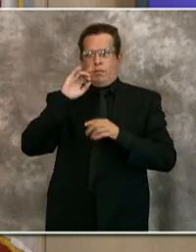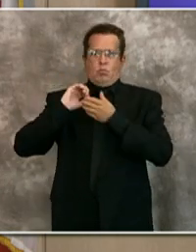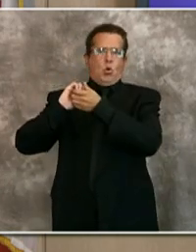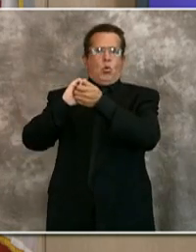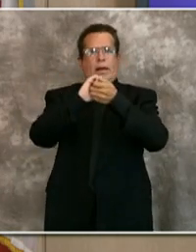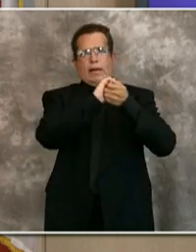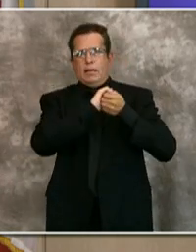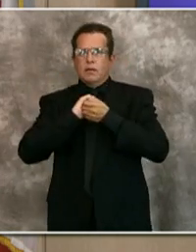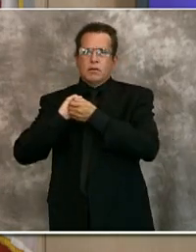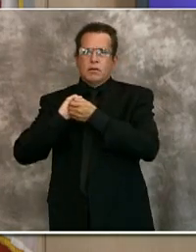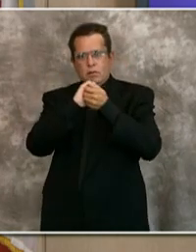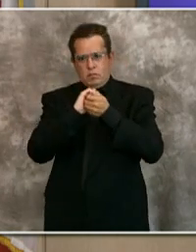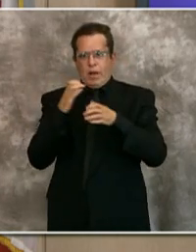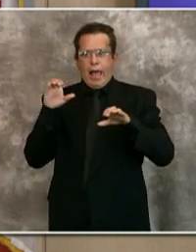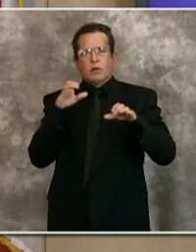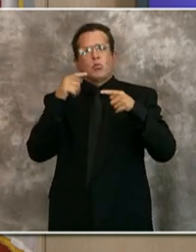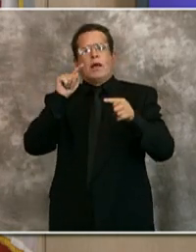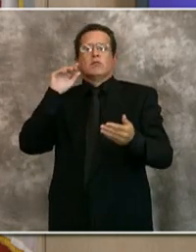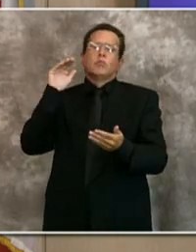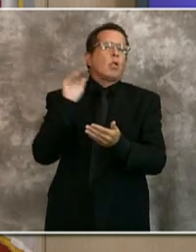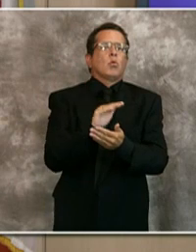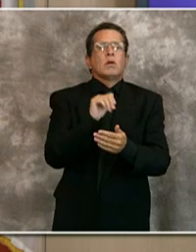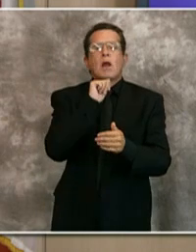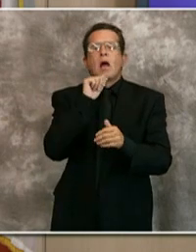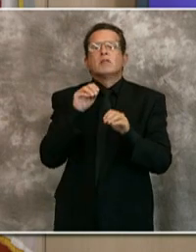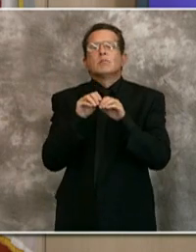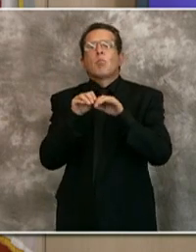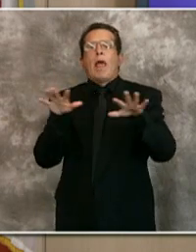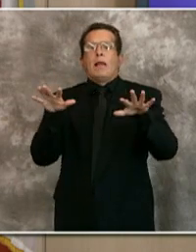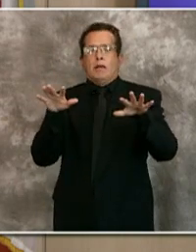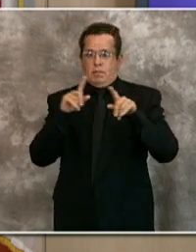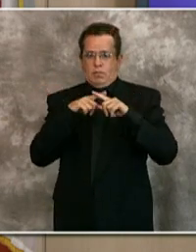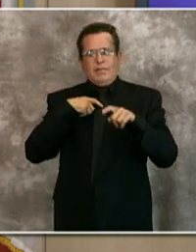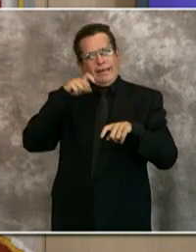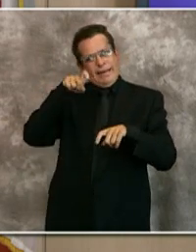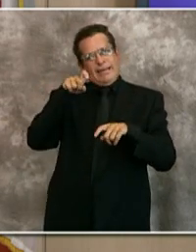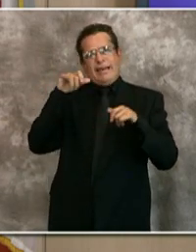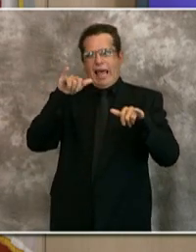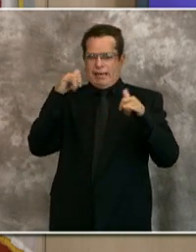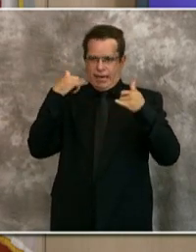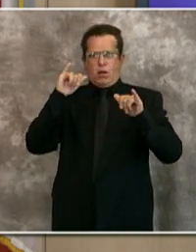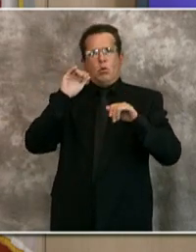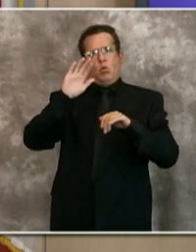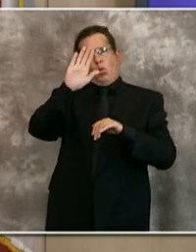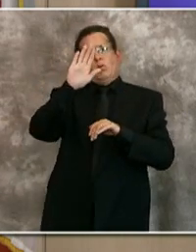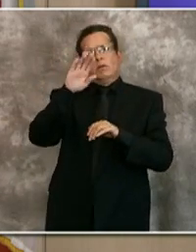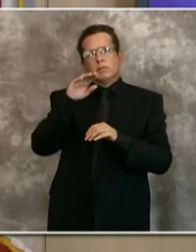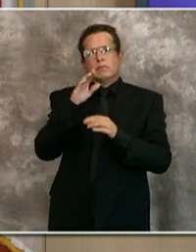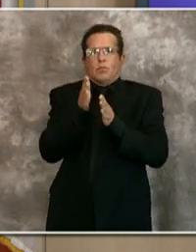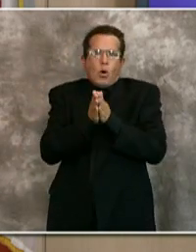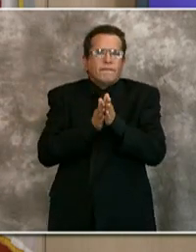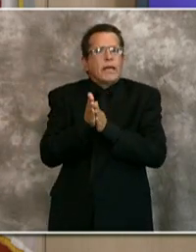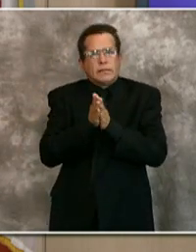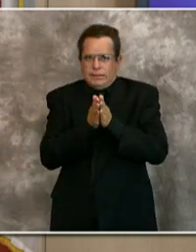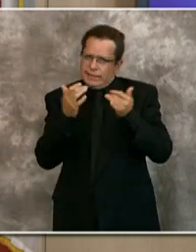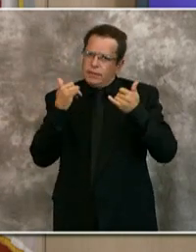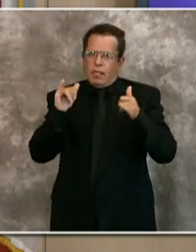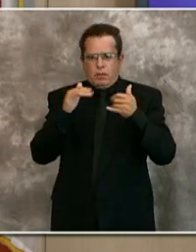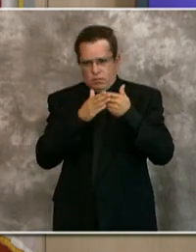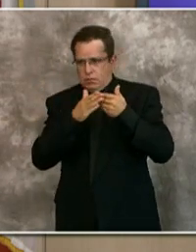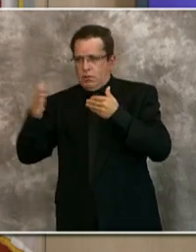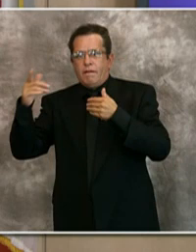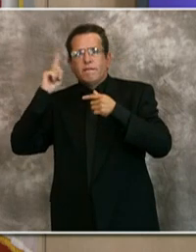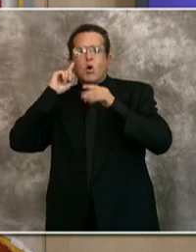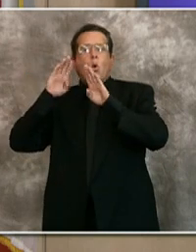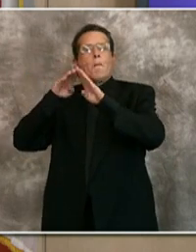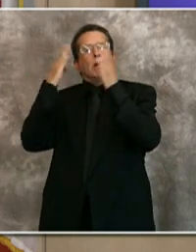beginning of this, out of a sense of action to slow the spread, is the same spirit that we need to summon now as we move through the reopening phase. And